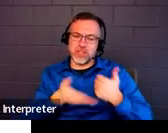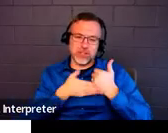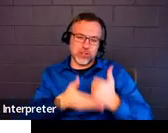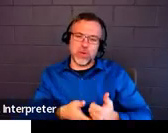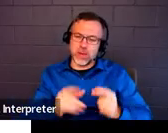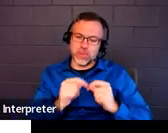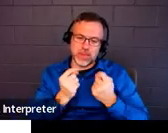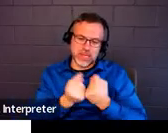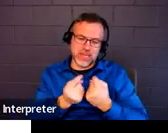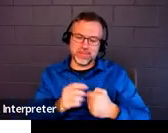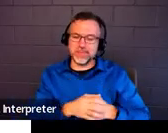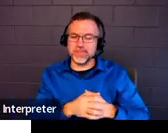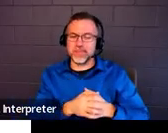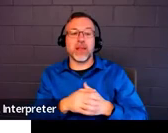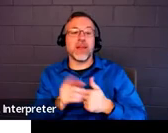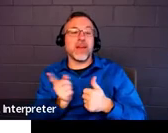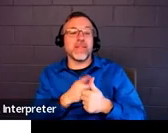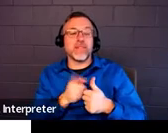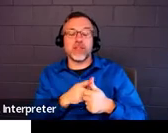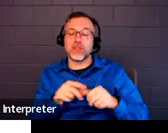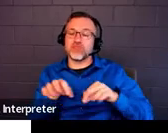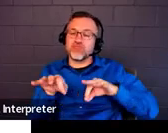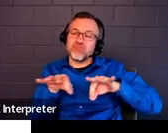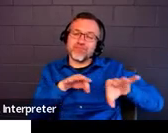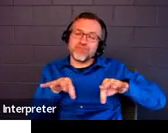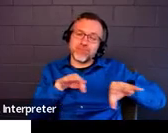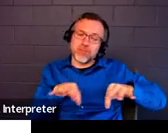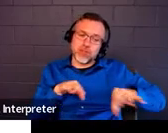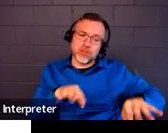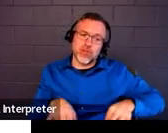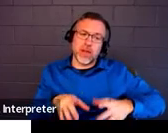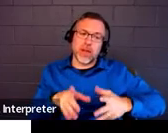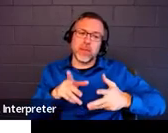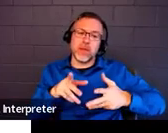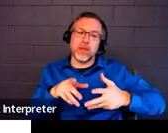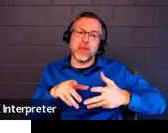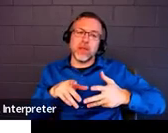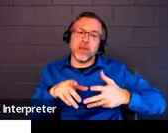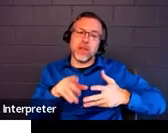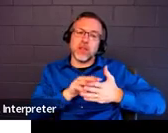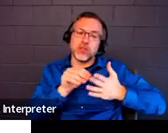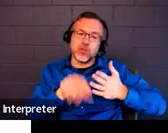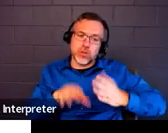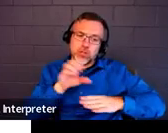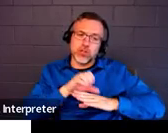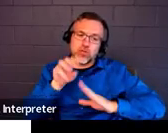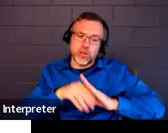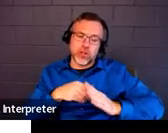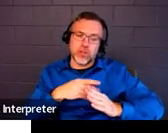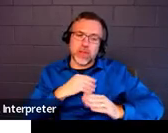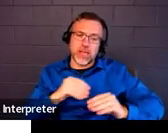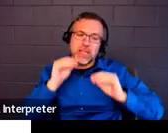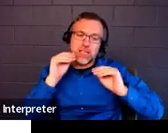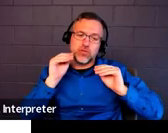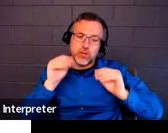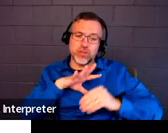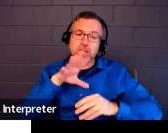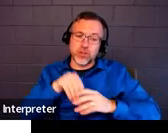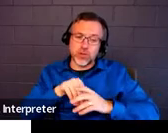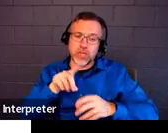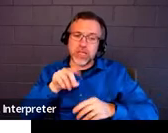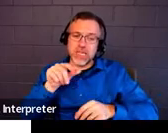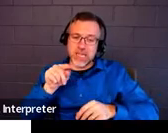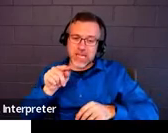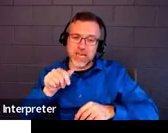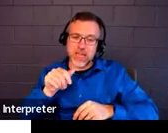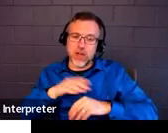first is a description of the student's curriculum and instruction, including data on progress, their work samples